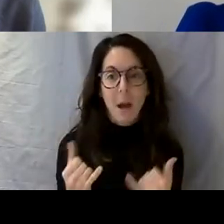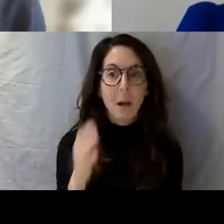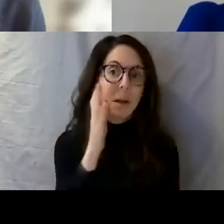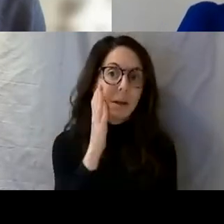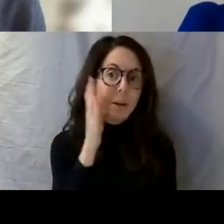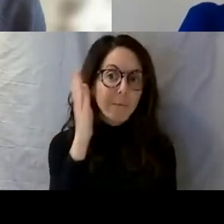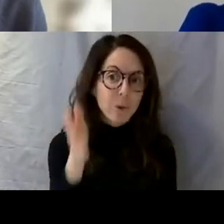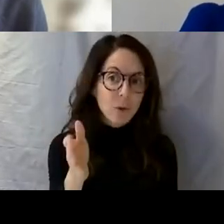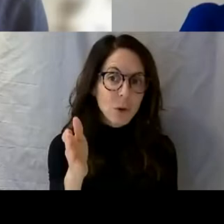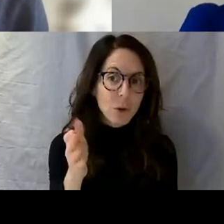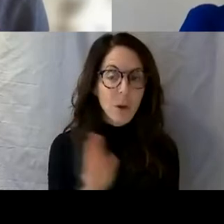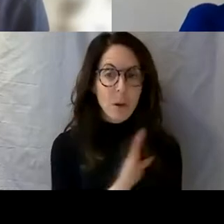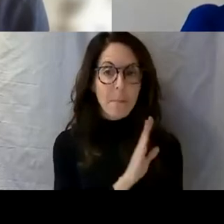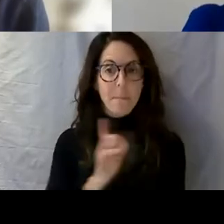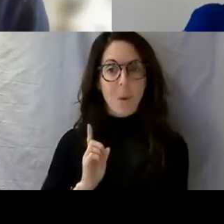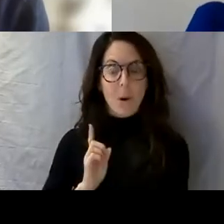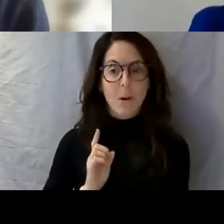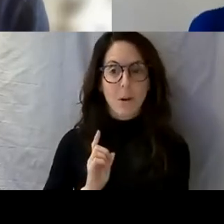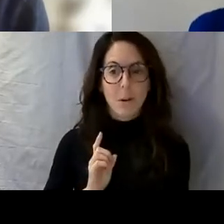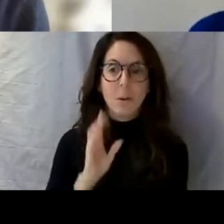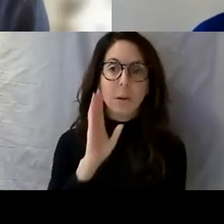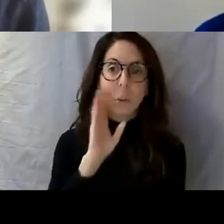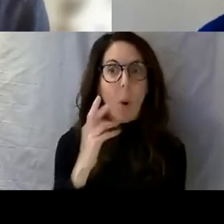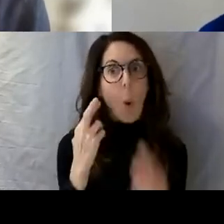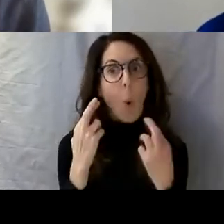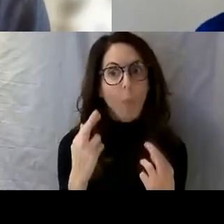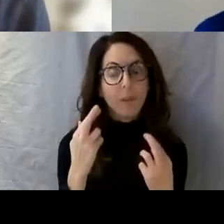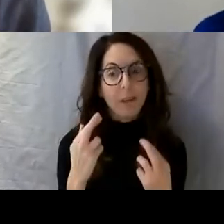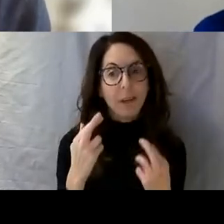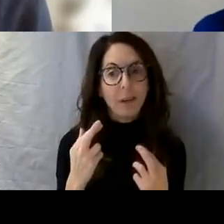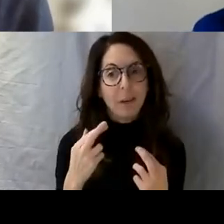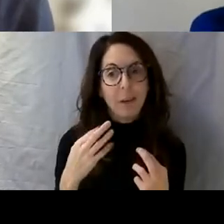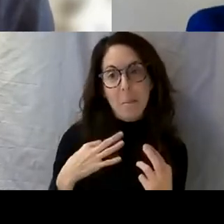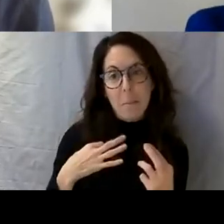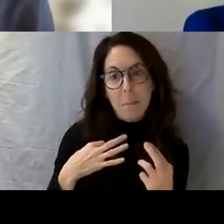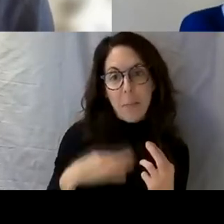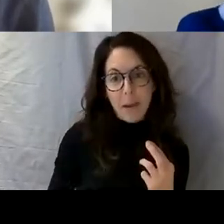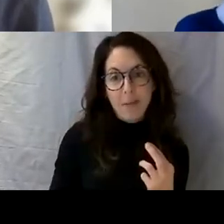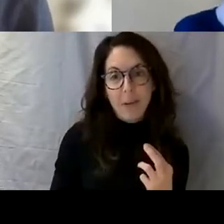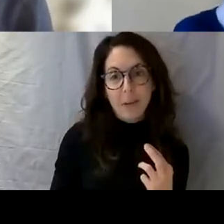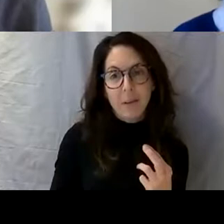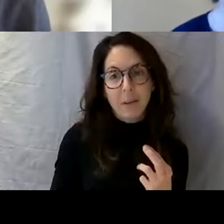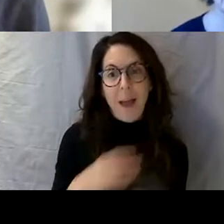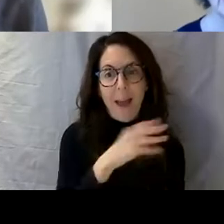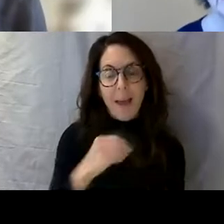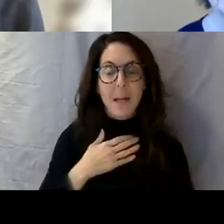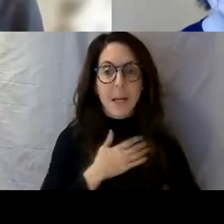future, the boards are going to, I hope, benefit from and enjoy